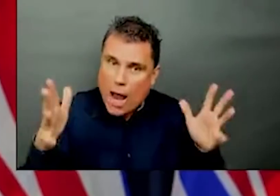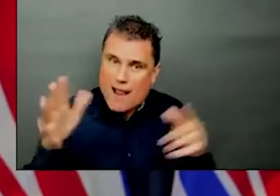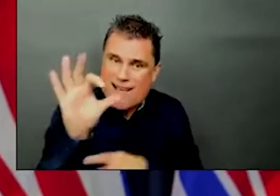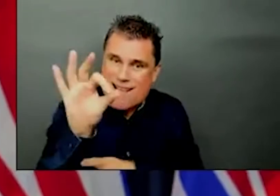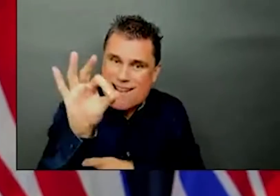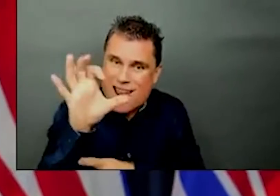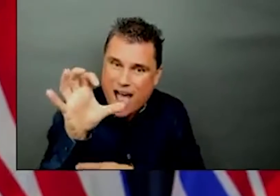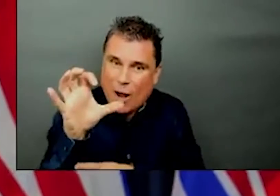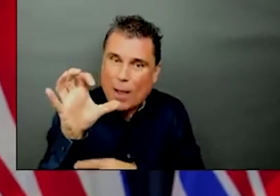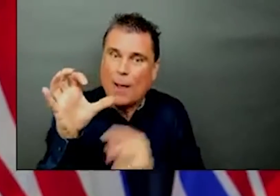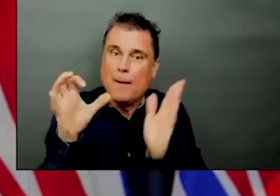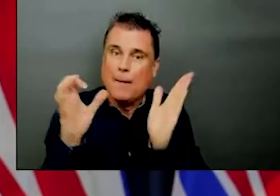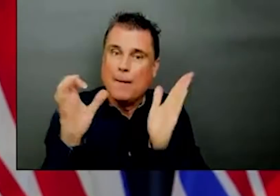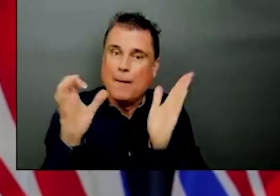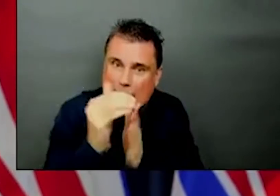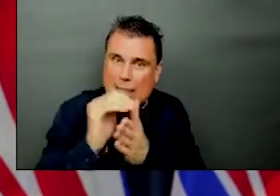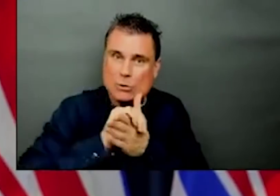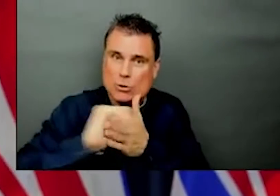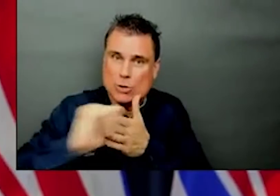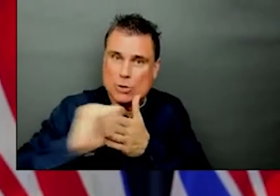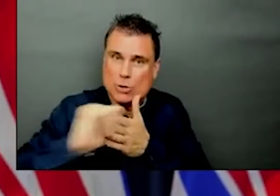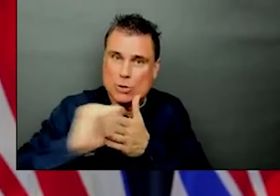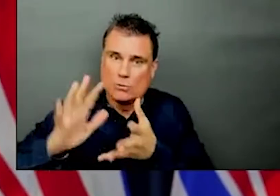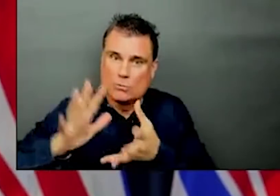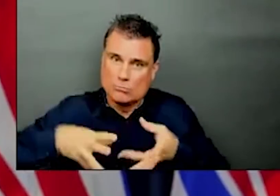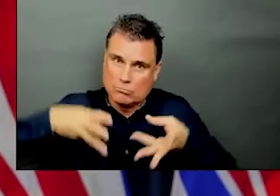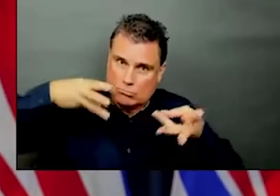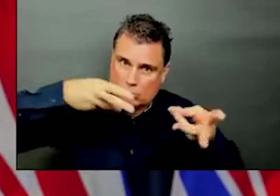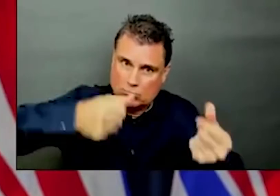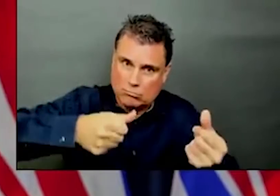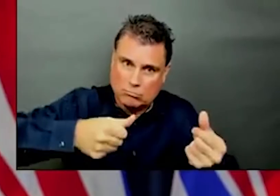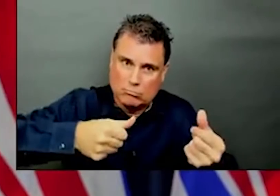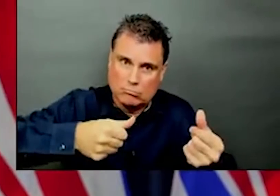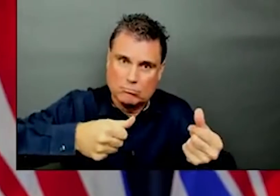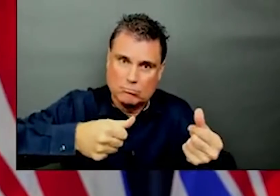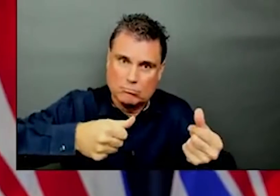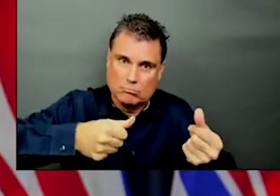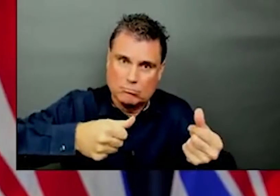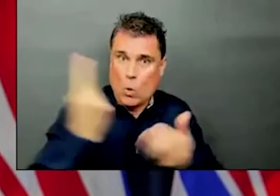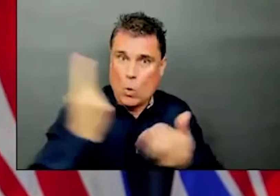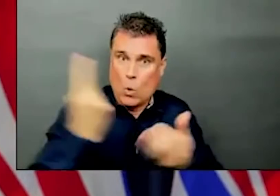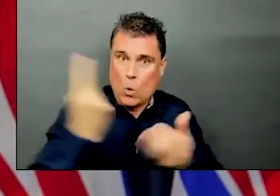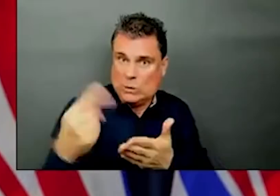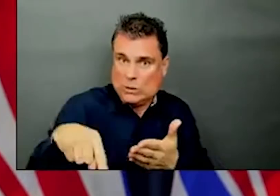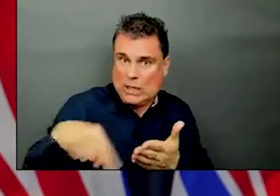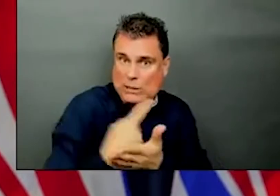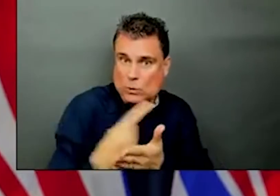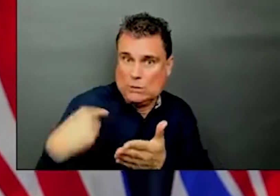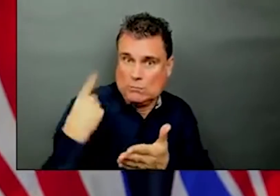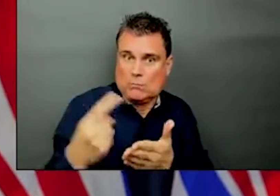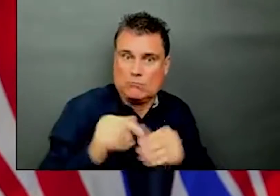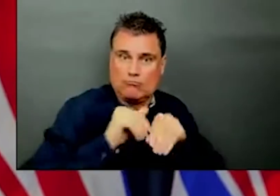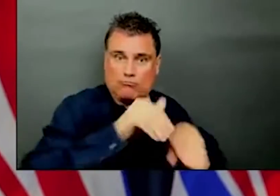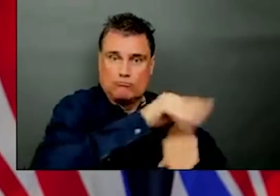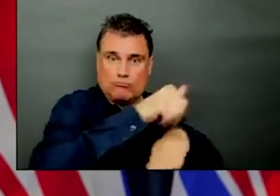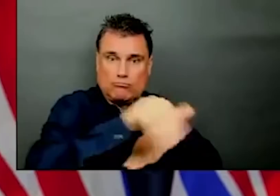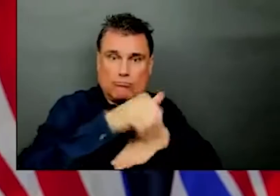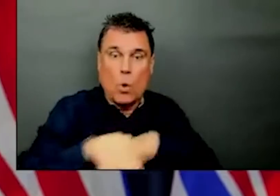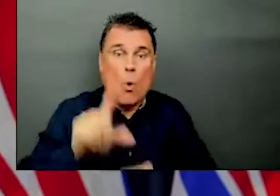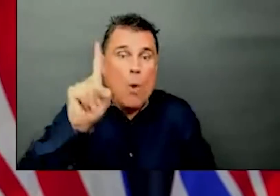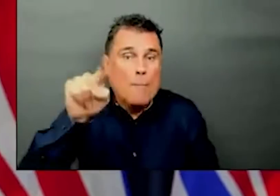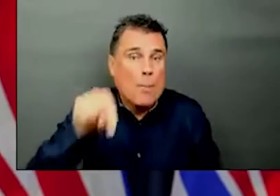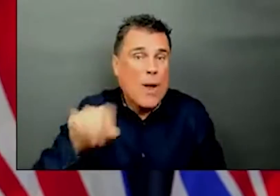or will be by the end of this week. 1.8 million British Columbians have received pay of